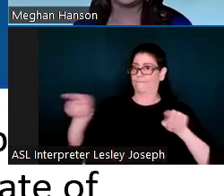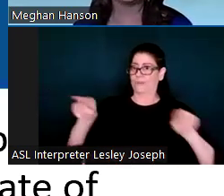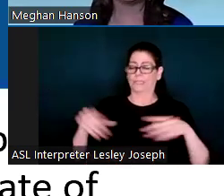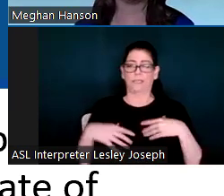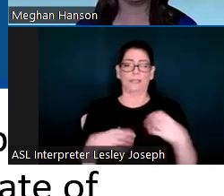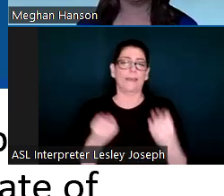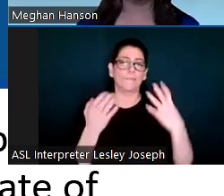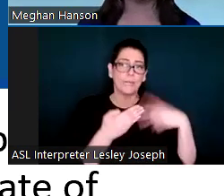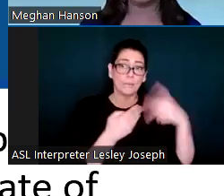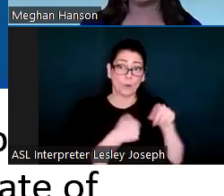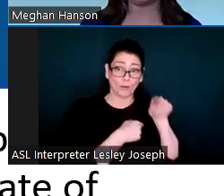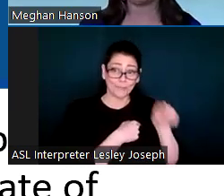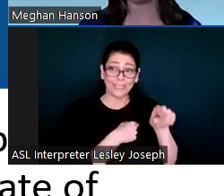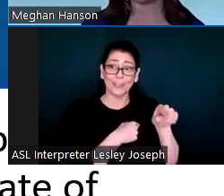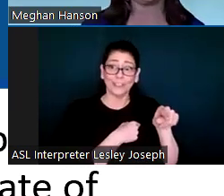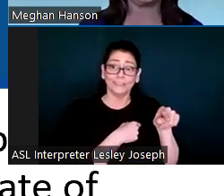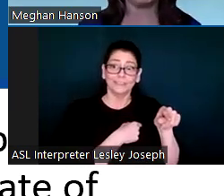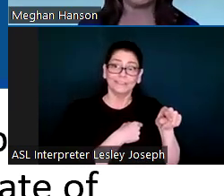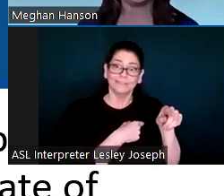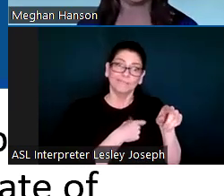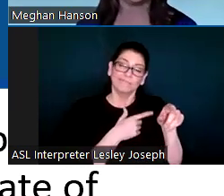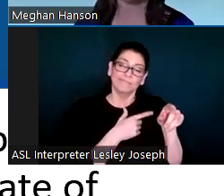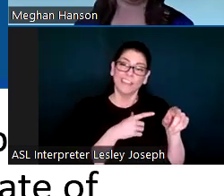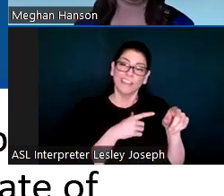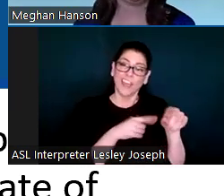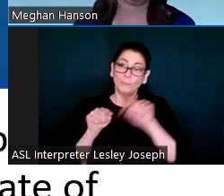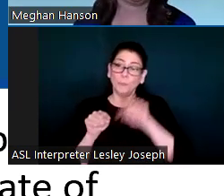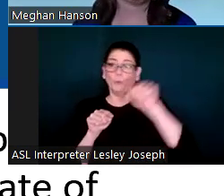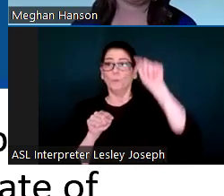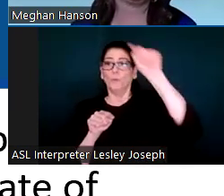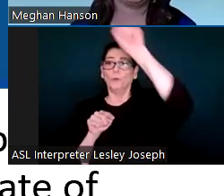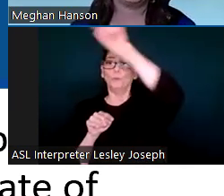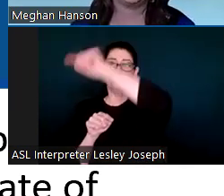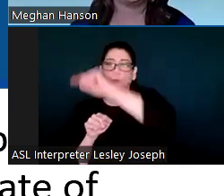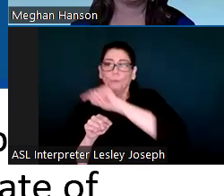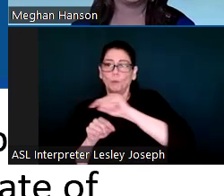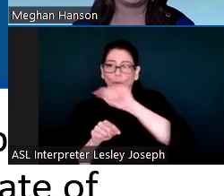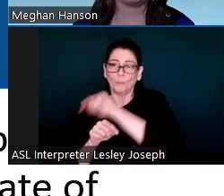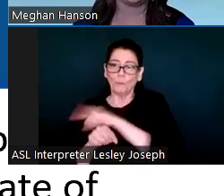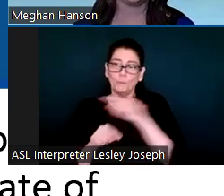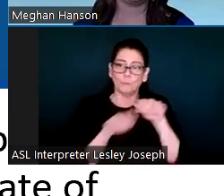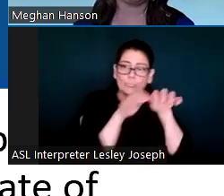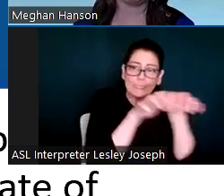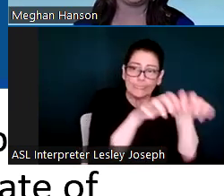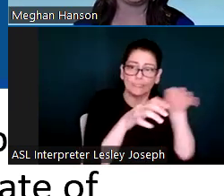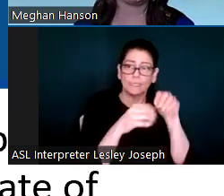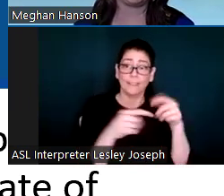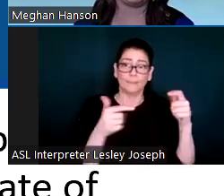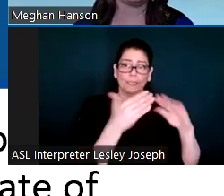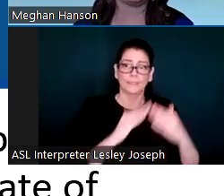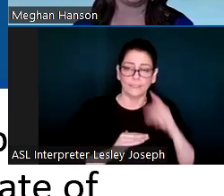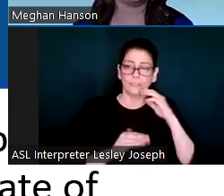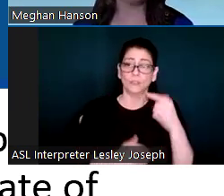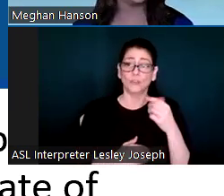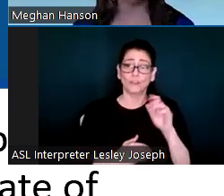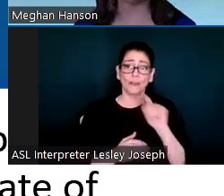Twin Cities, and then there's just as many programs kind of scattered around the state. And so the grants really are very dependent